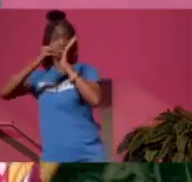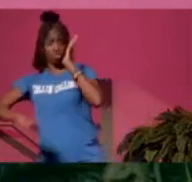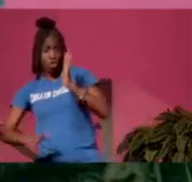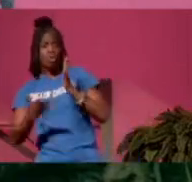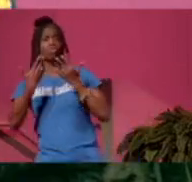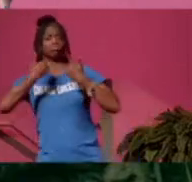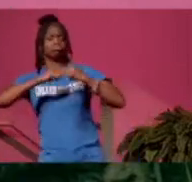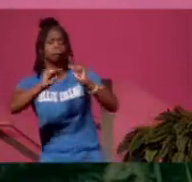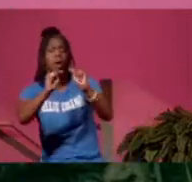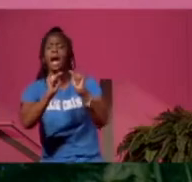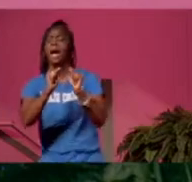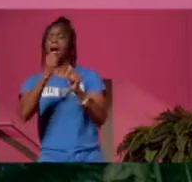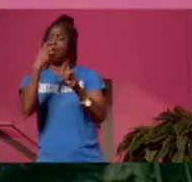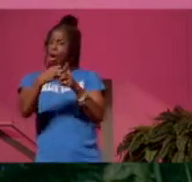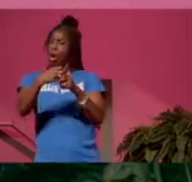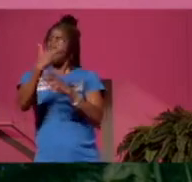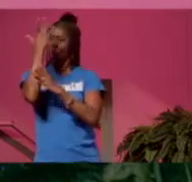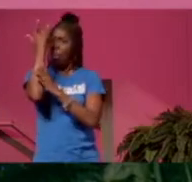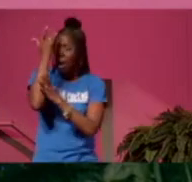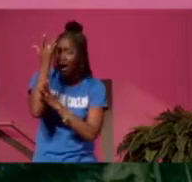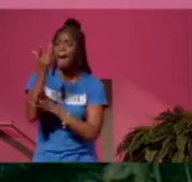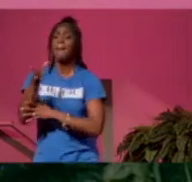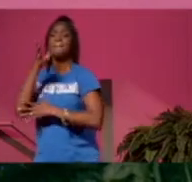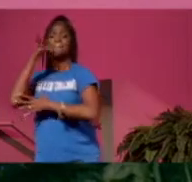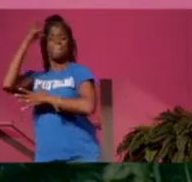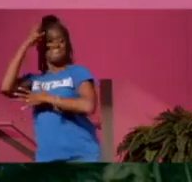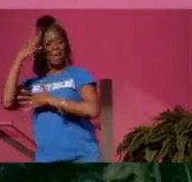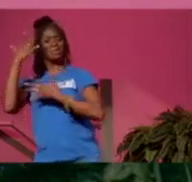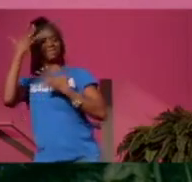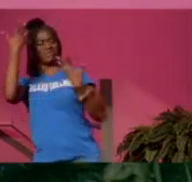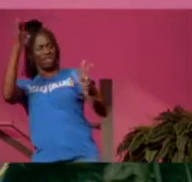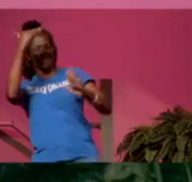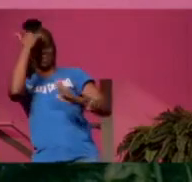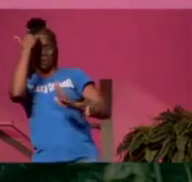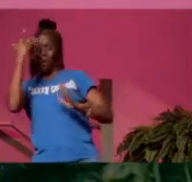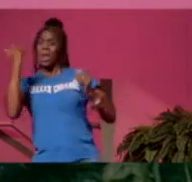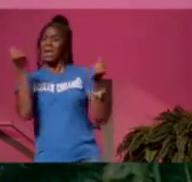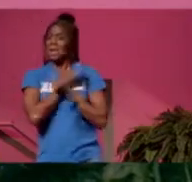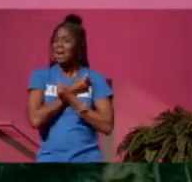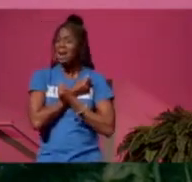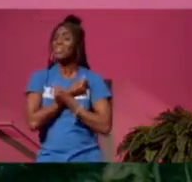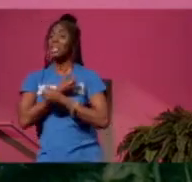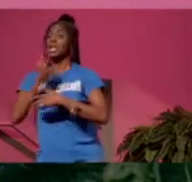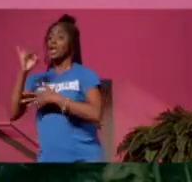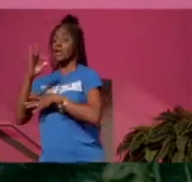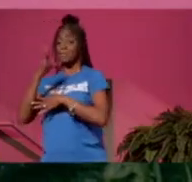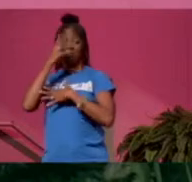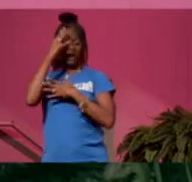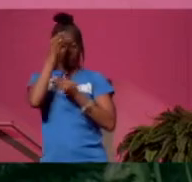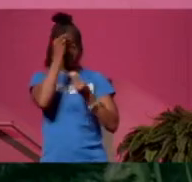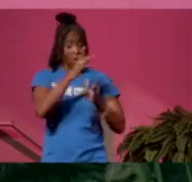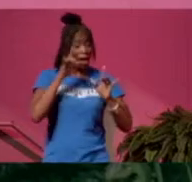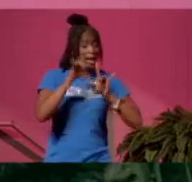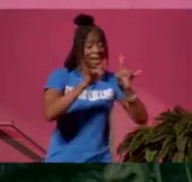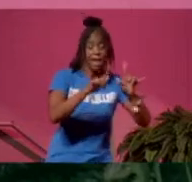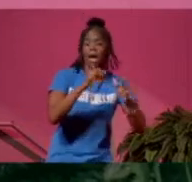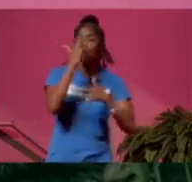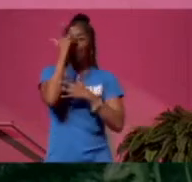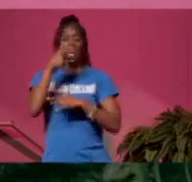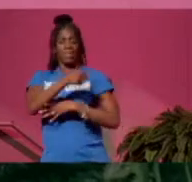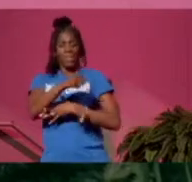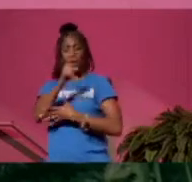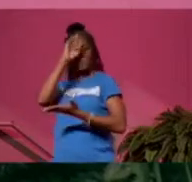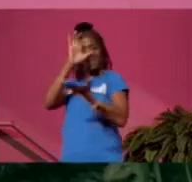If they know that you love them, they might believe in themselves. If they know that you love them, then they'll know that they're